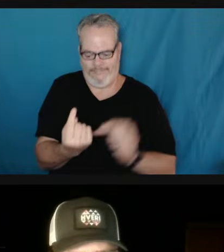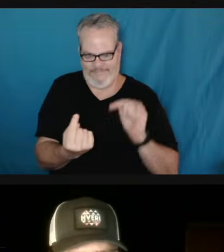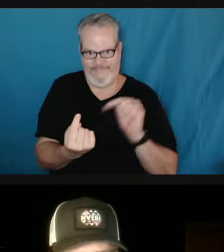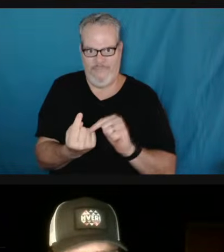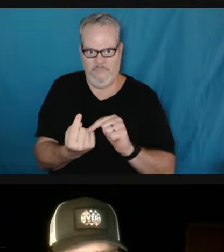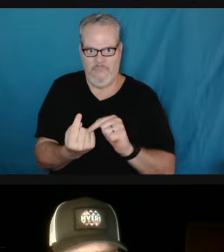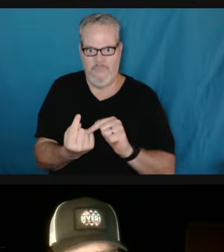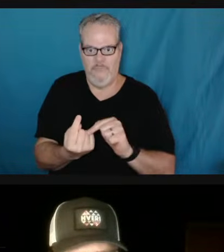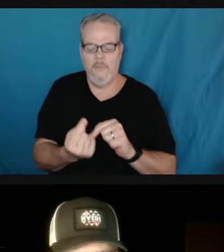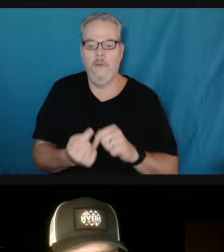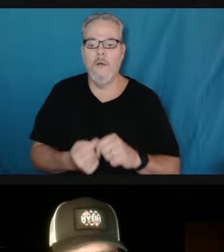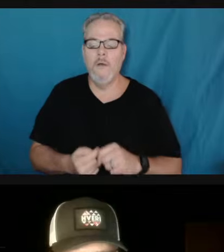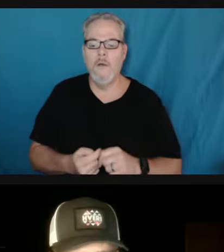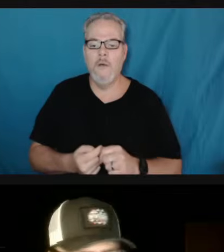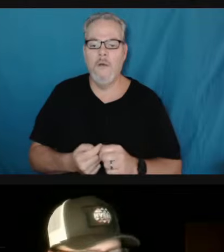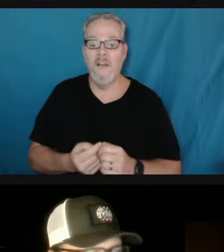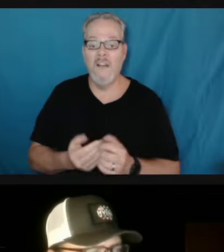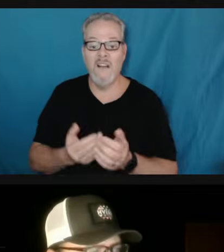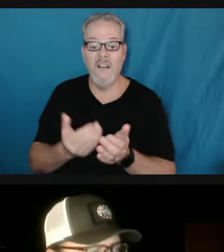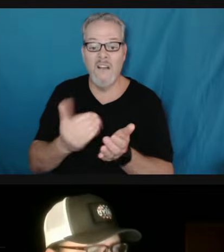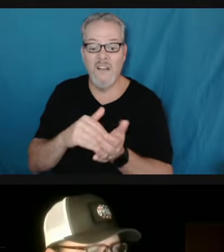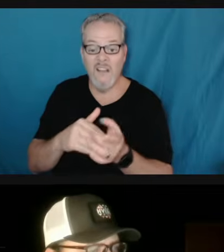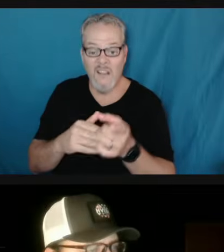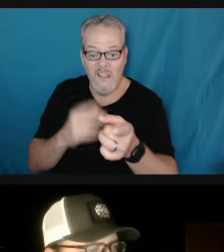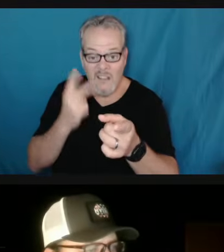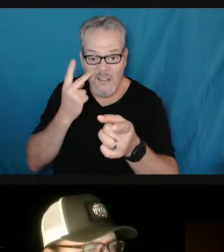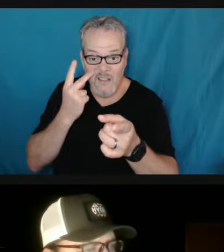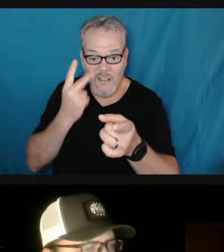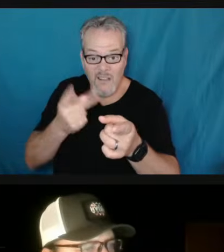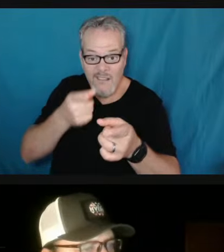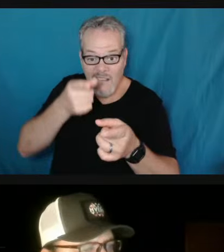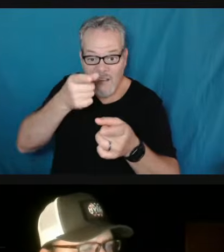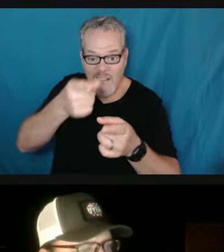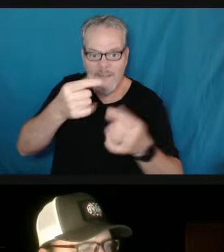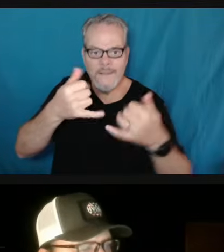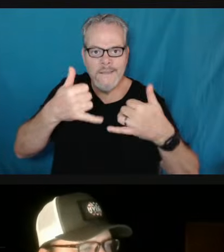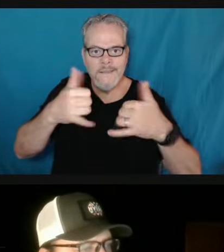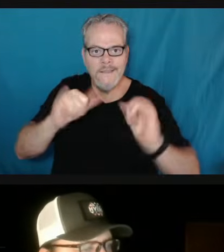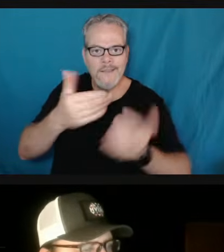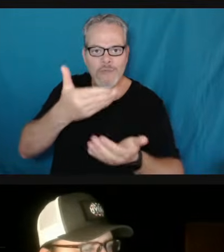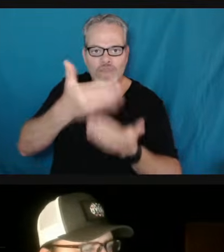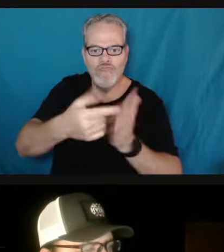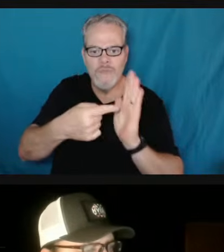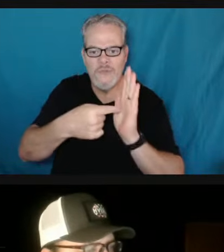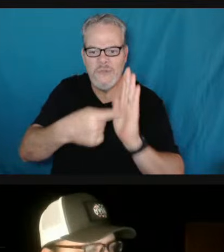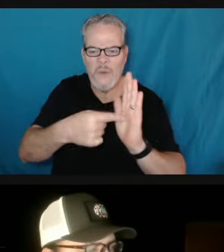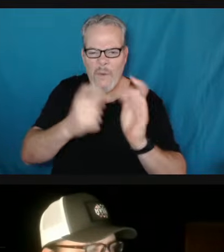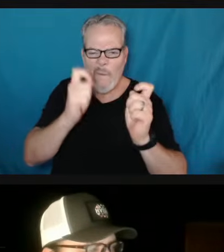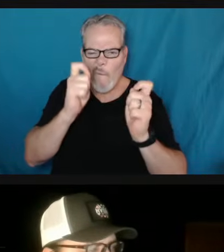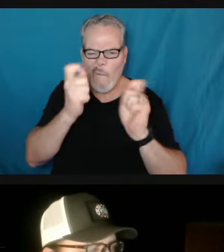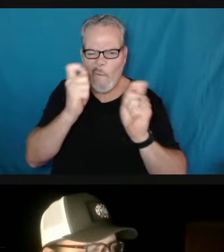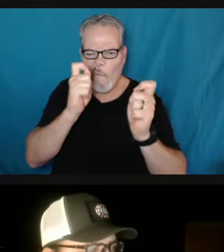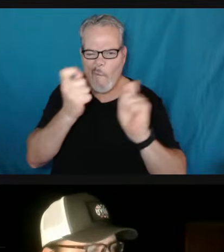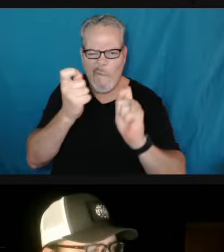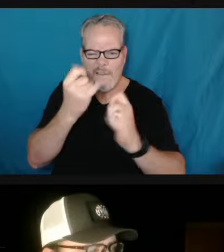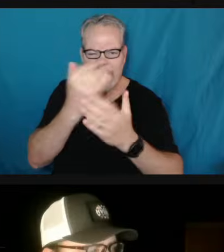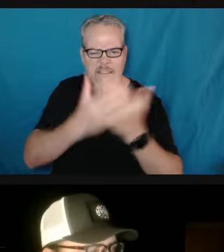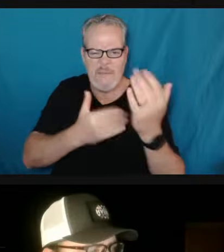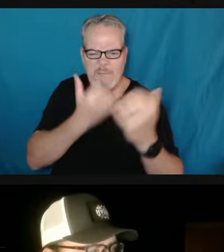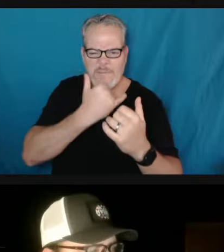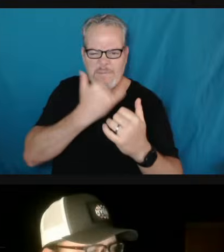again, here's our crater elevation. This is a little bit better scale, but it's still showing a little bit of error there. And nothing much useful.